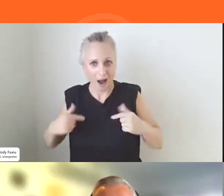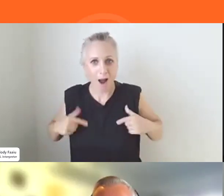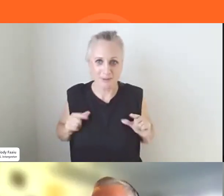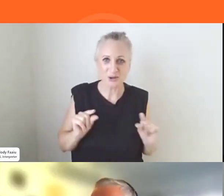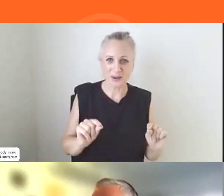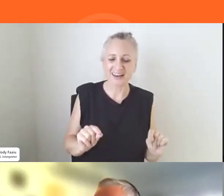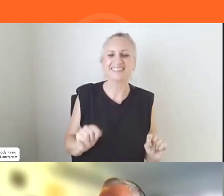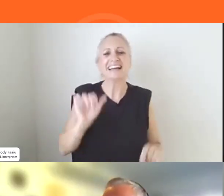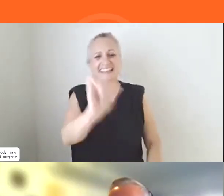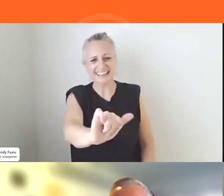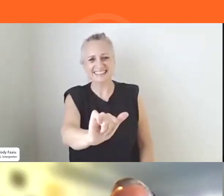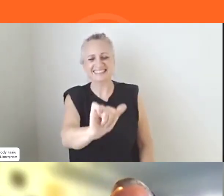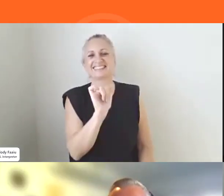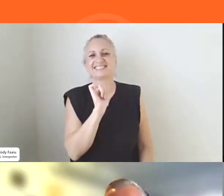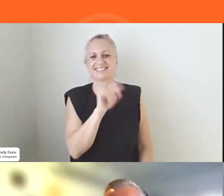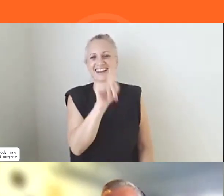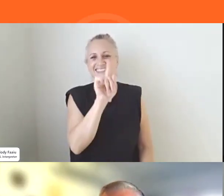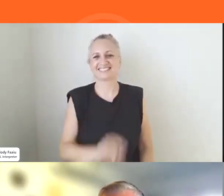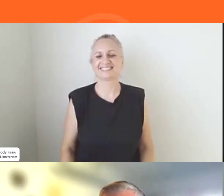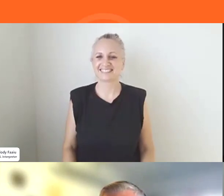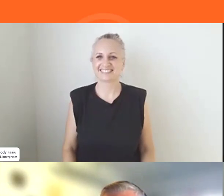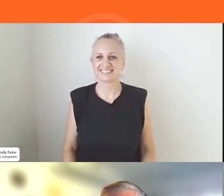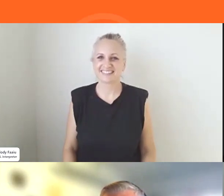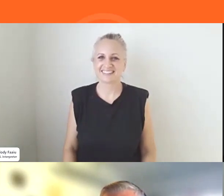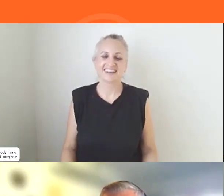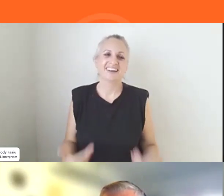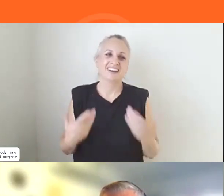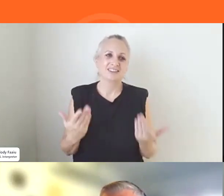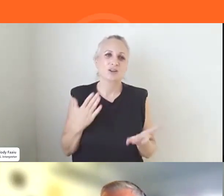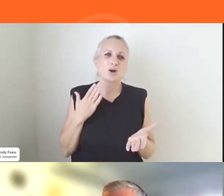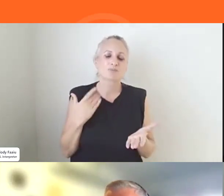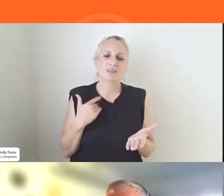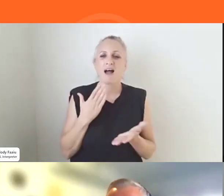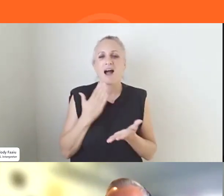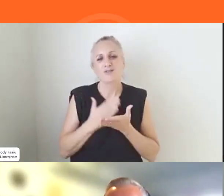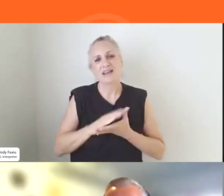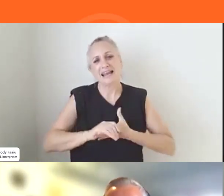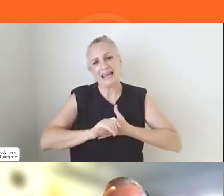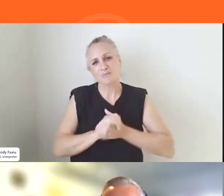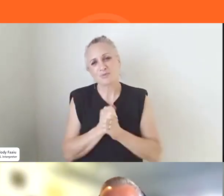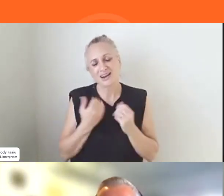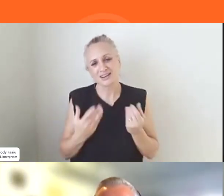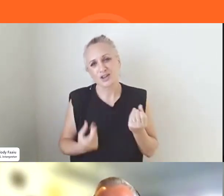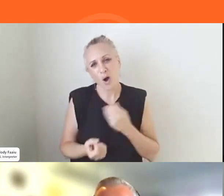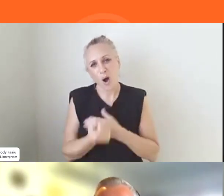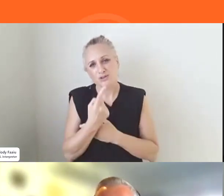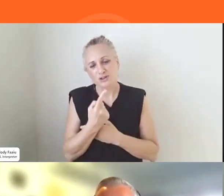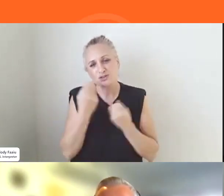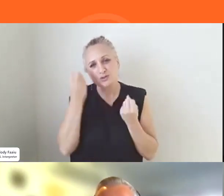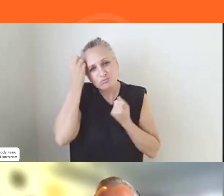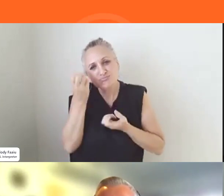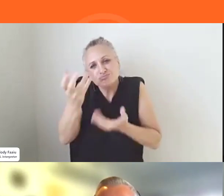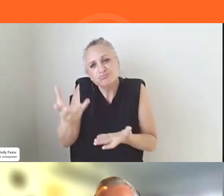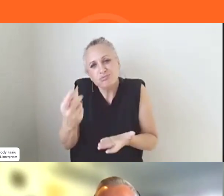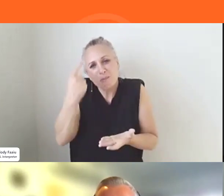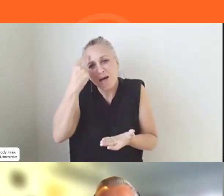Yes, you're on the Doers, definitely. Yes. So I really appreciate this opportunity to contribute some thoughts in this Kōrero